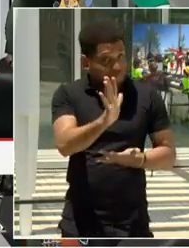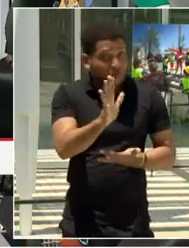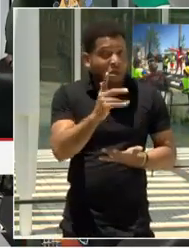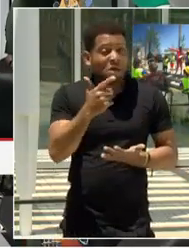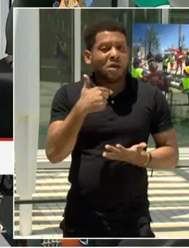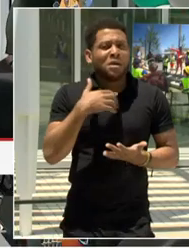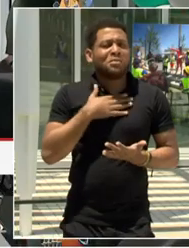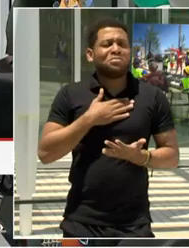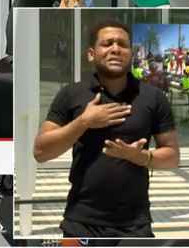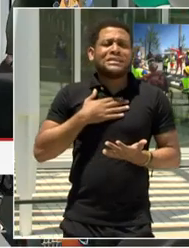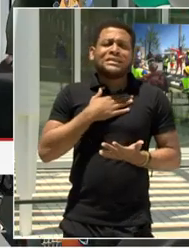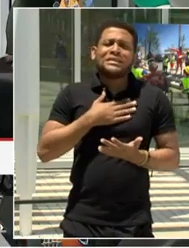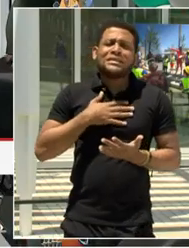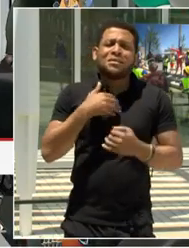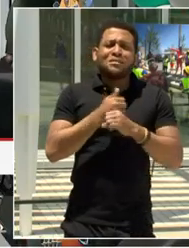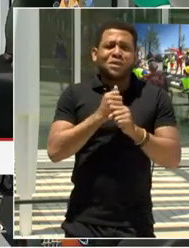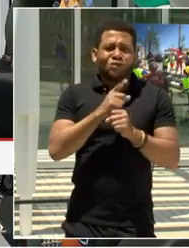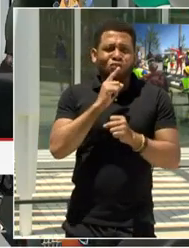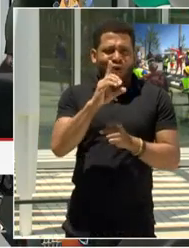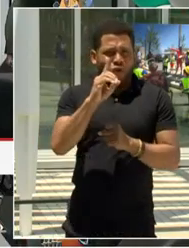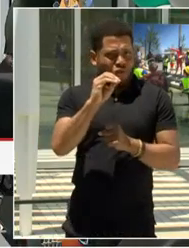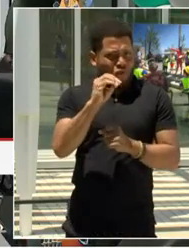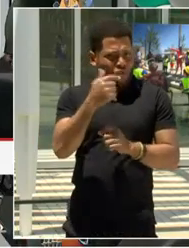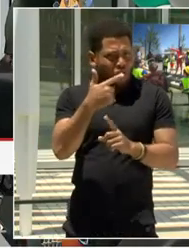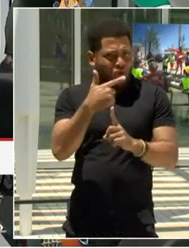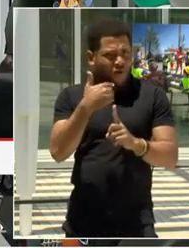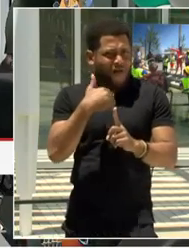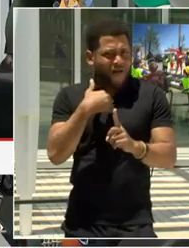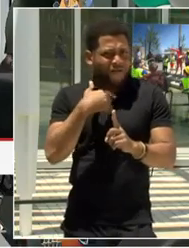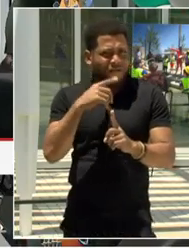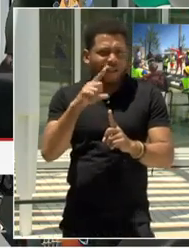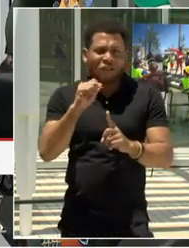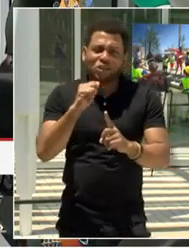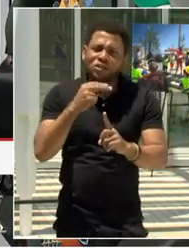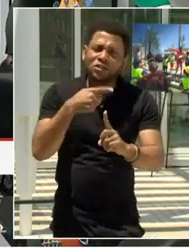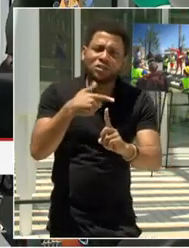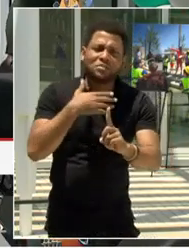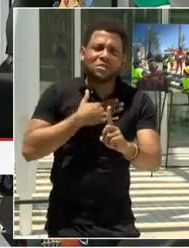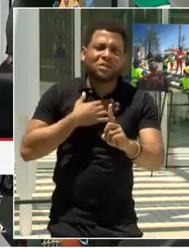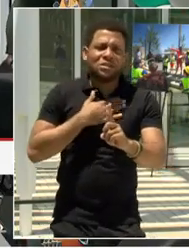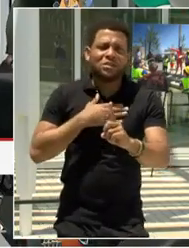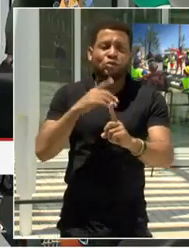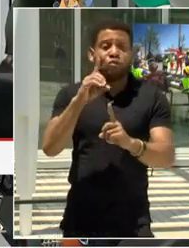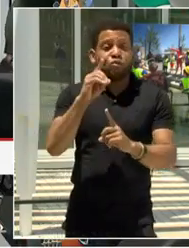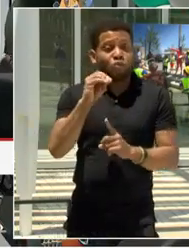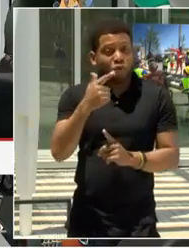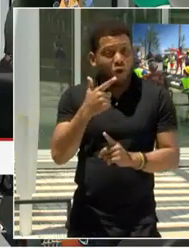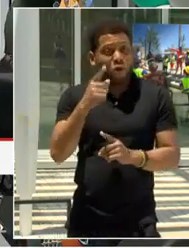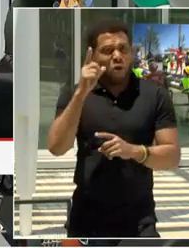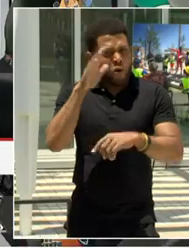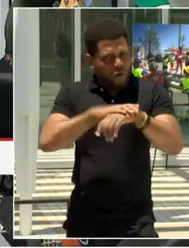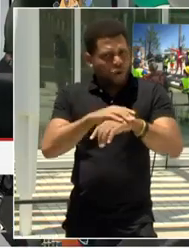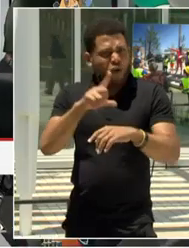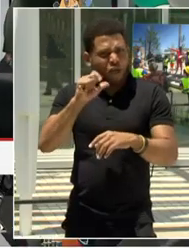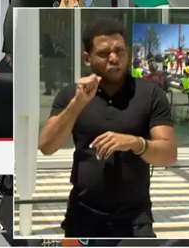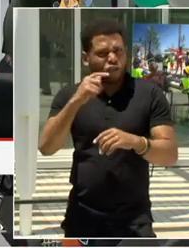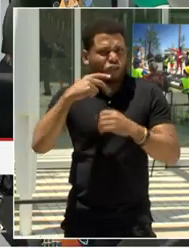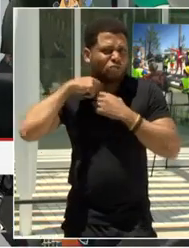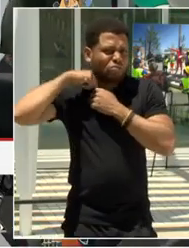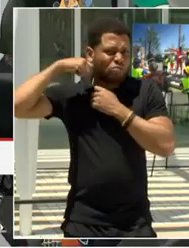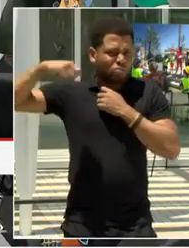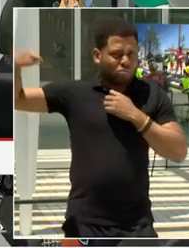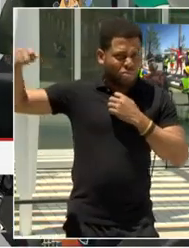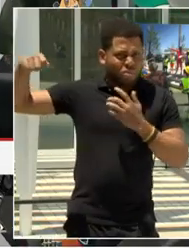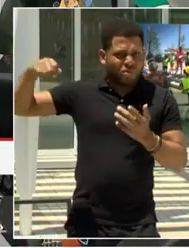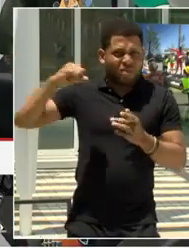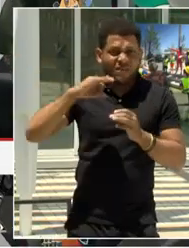on a leash. Please keep your puppies on a leash. We want to take care of this good natural amenity